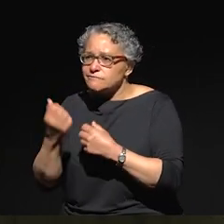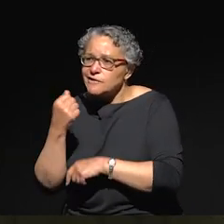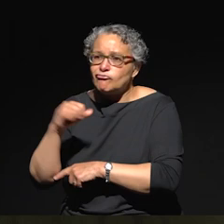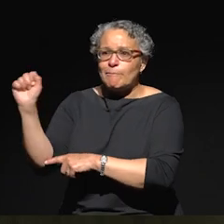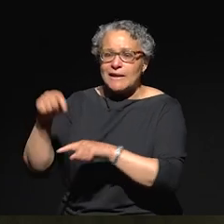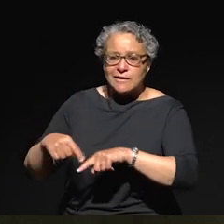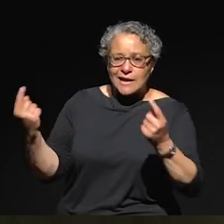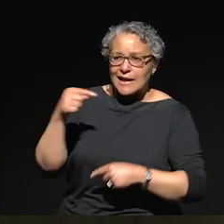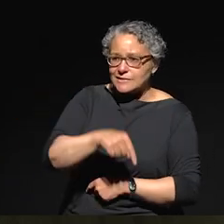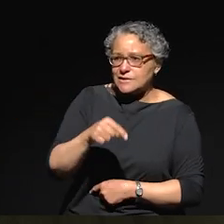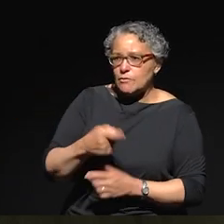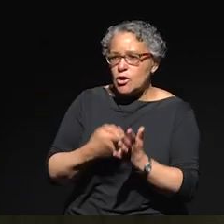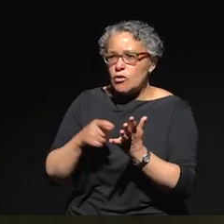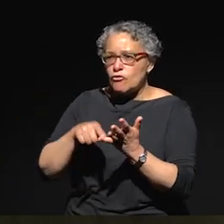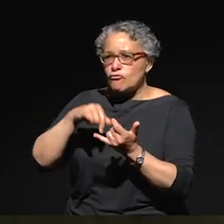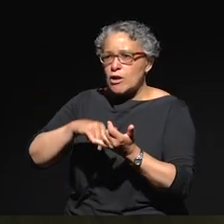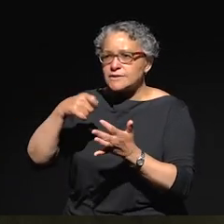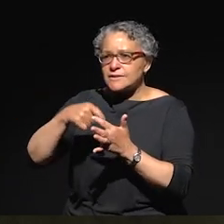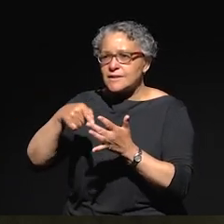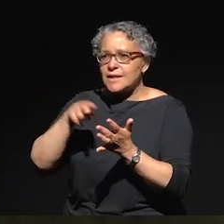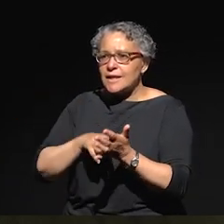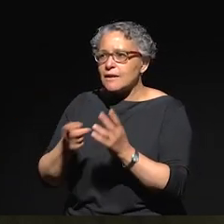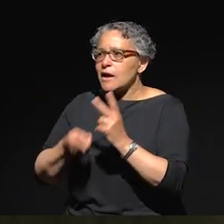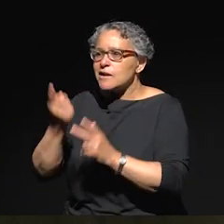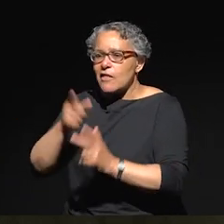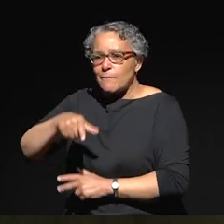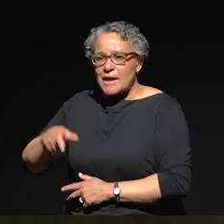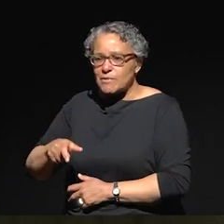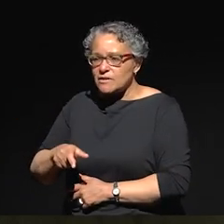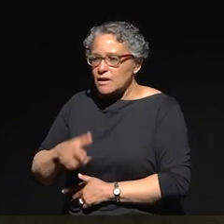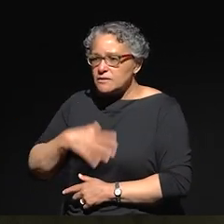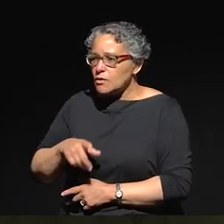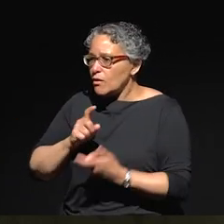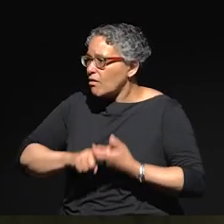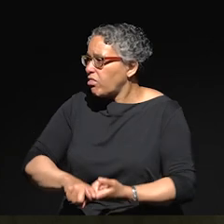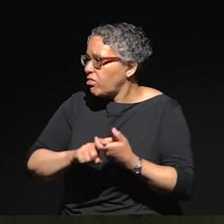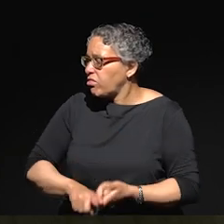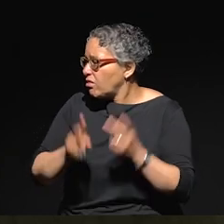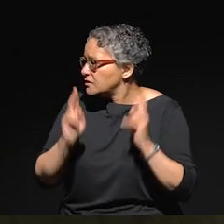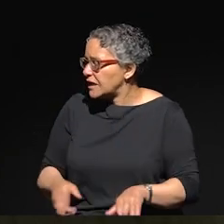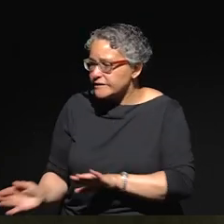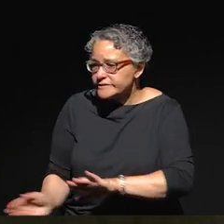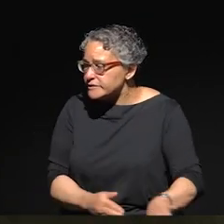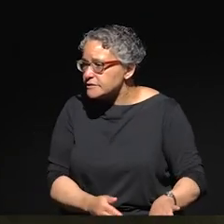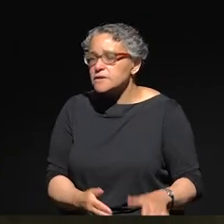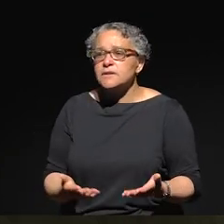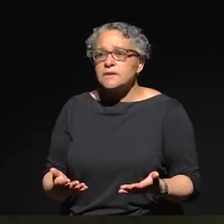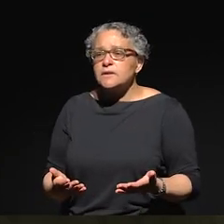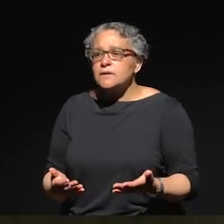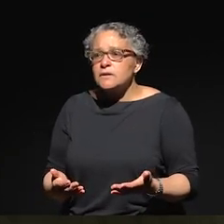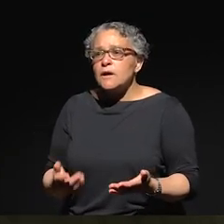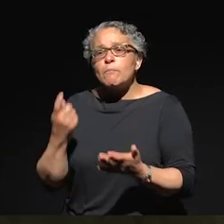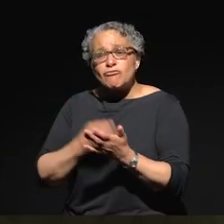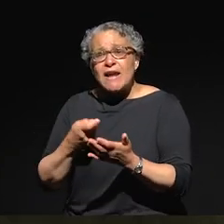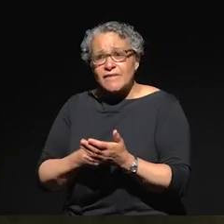this. Ruskin and people railed against this ossifying ideal of classical antiquity and so on, and the Renaissance and so on and so forth. But